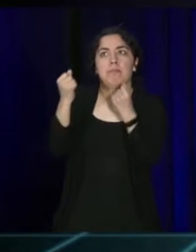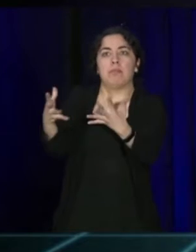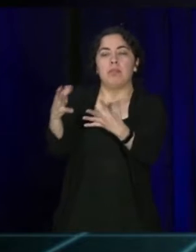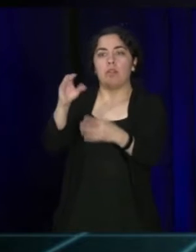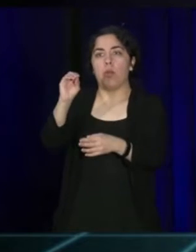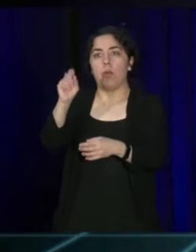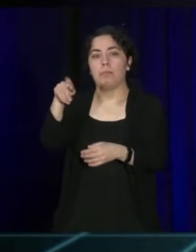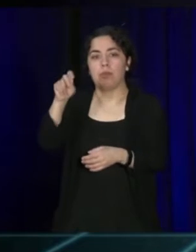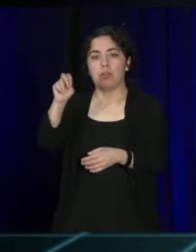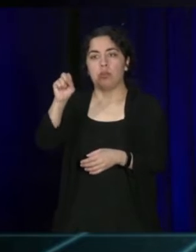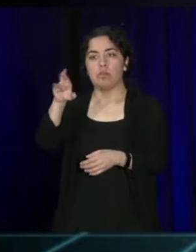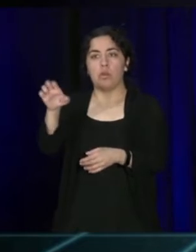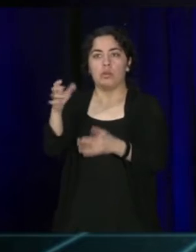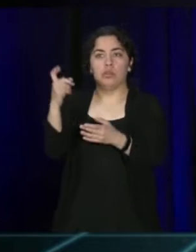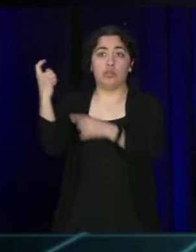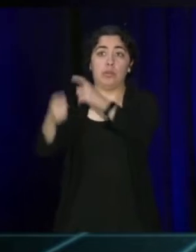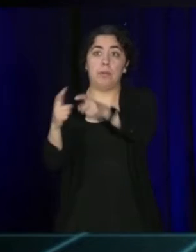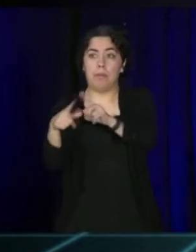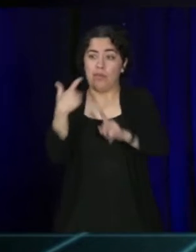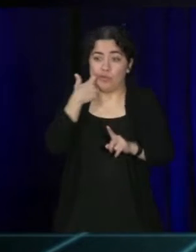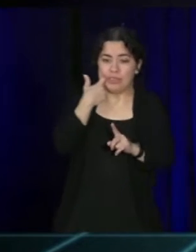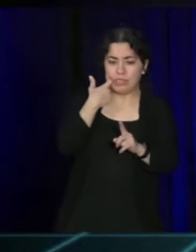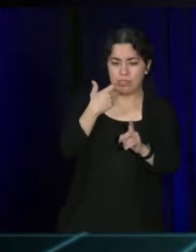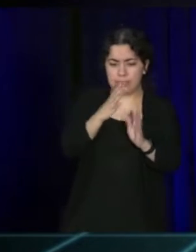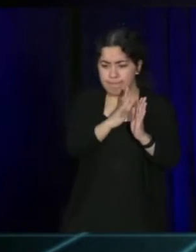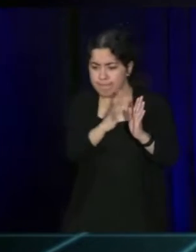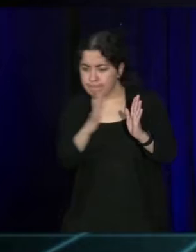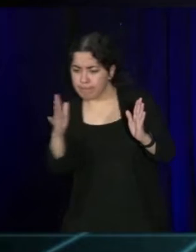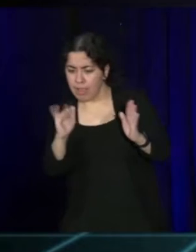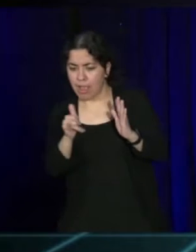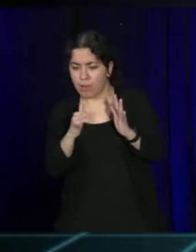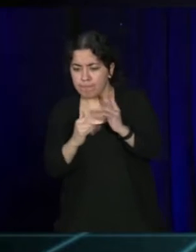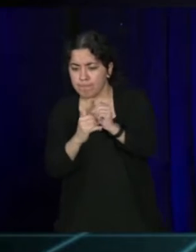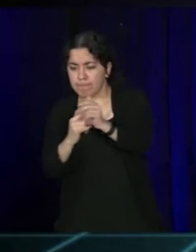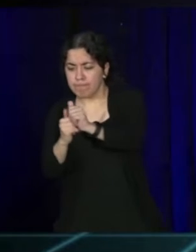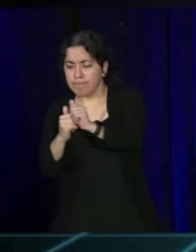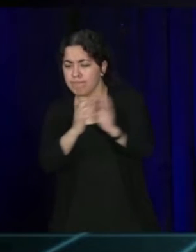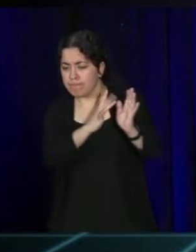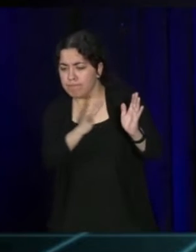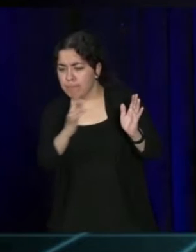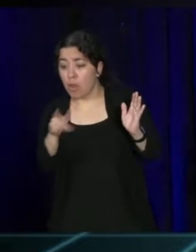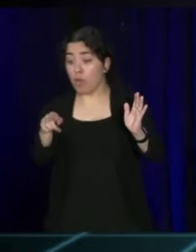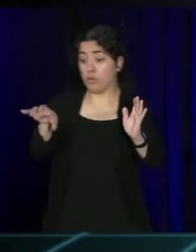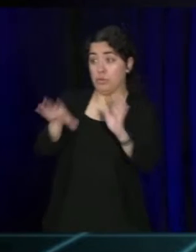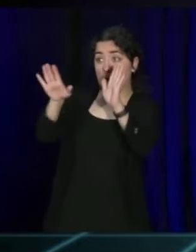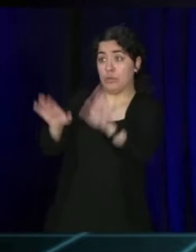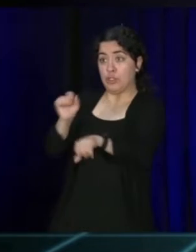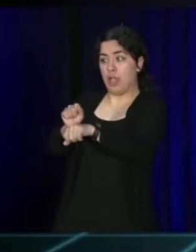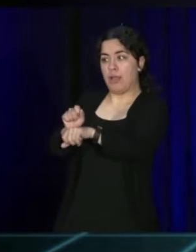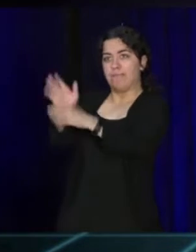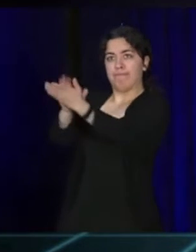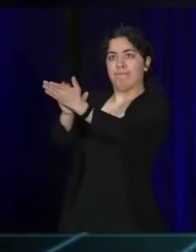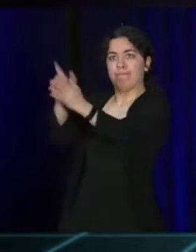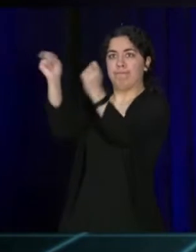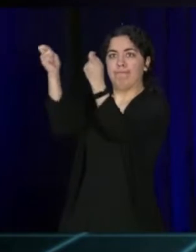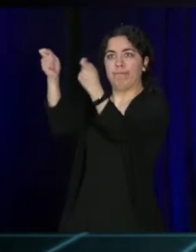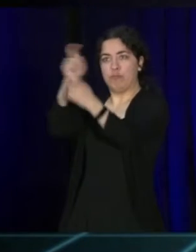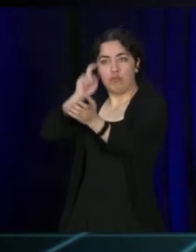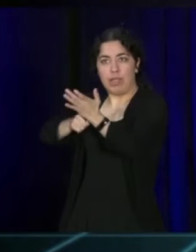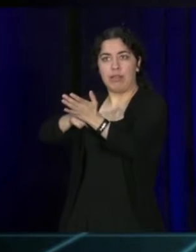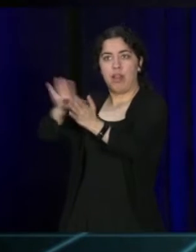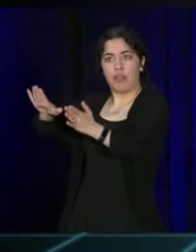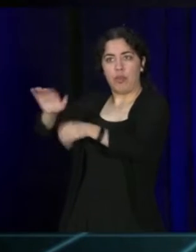context like what you've contributed lately, or how do we stay up until like, oh yeah, someone's like doing a great job, let's celebrate that. So going back to this